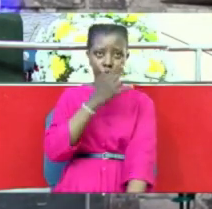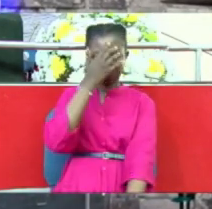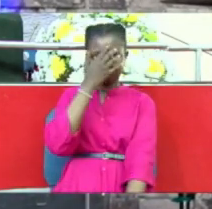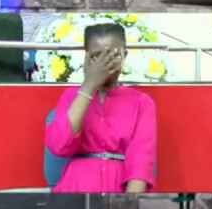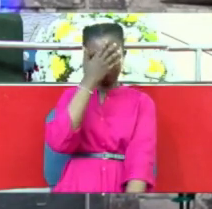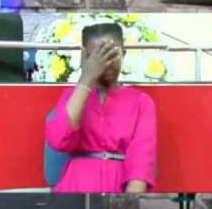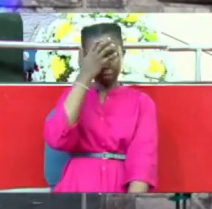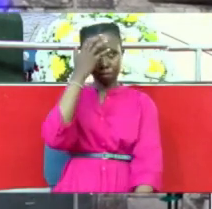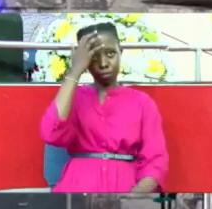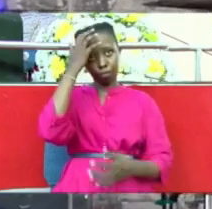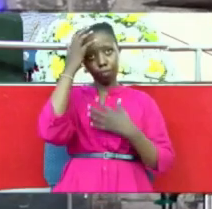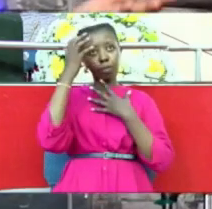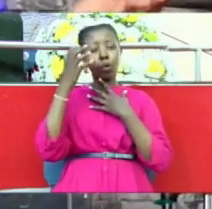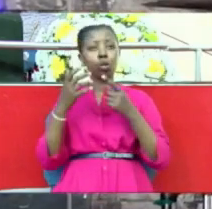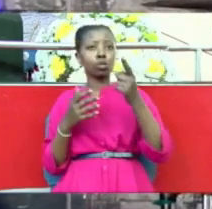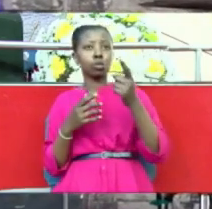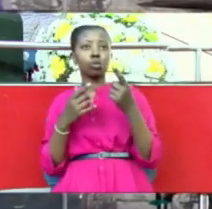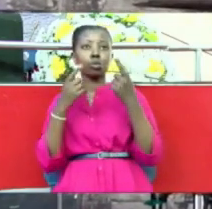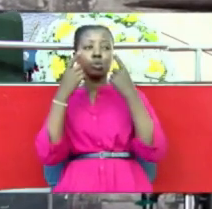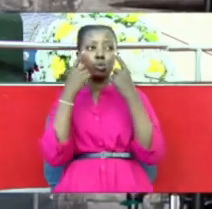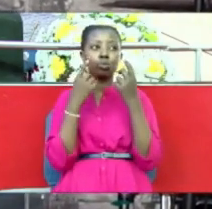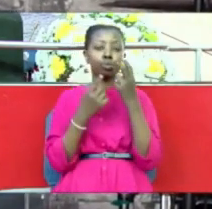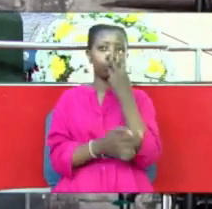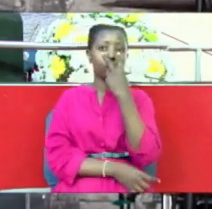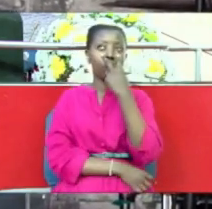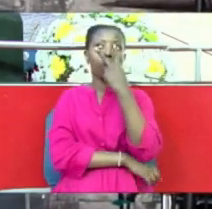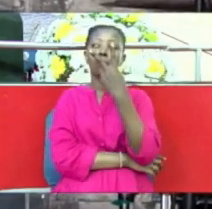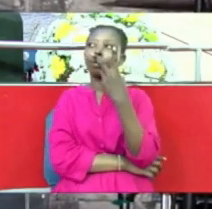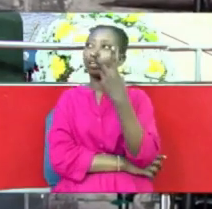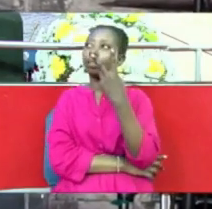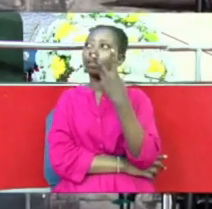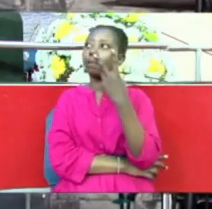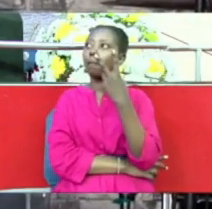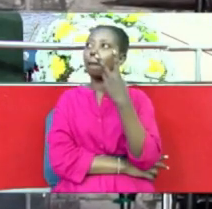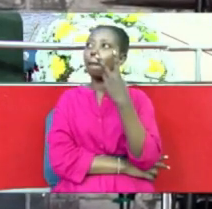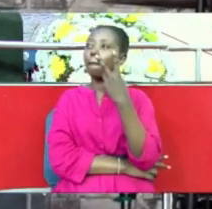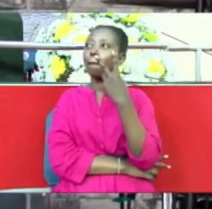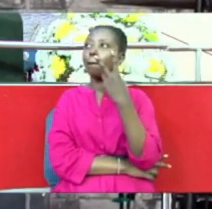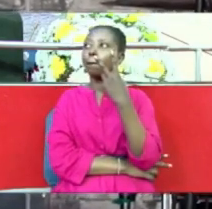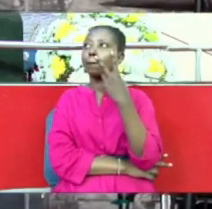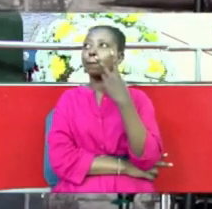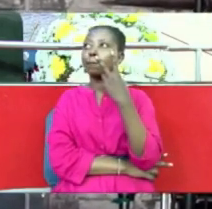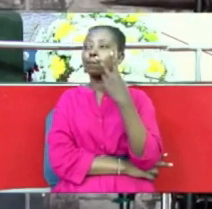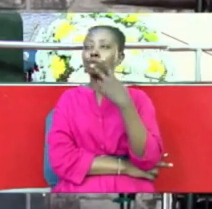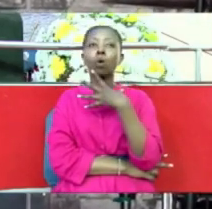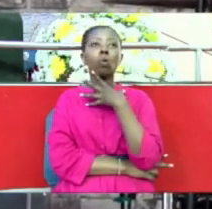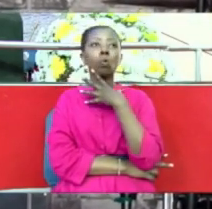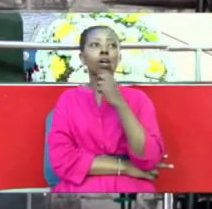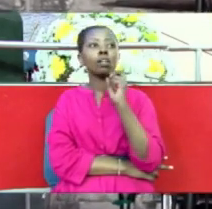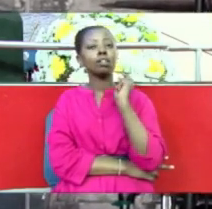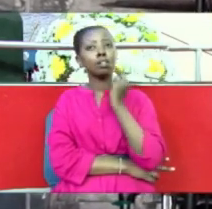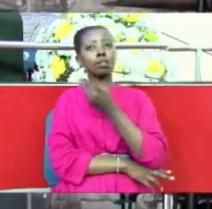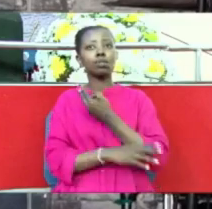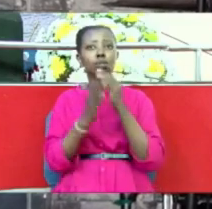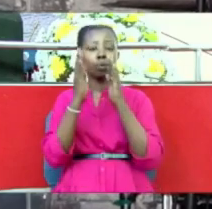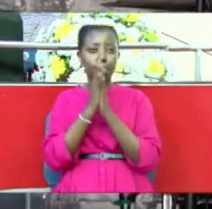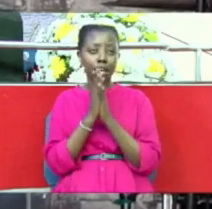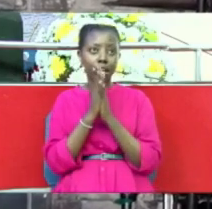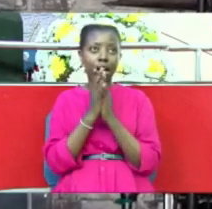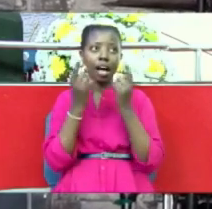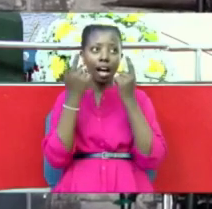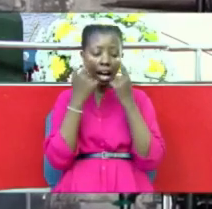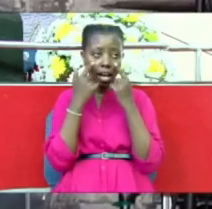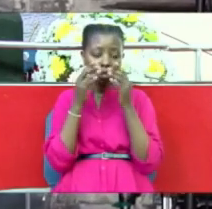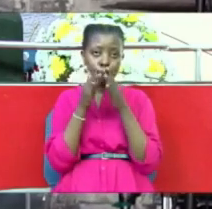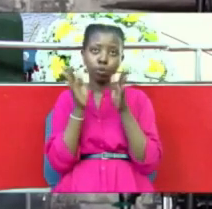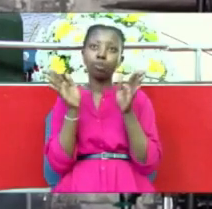I want you to open your eyes. Don't close them. Fungua macho yako usifunge. Tunataka tuombe kama unafungua macho. Amen.